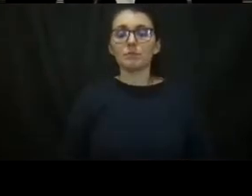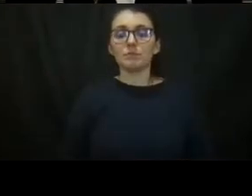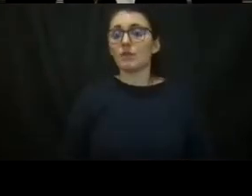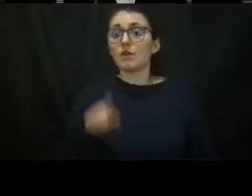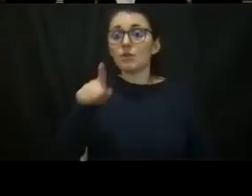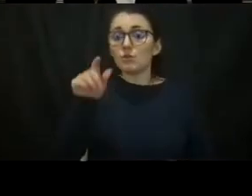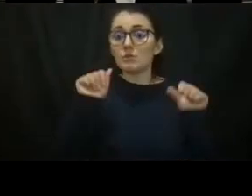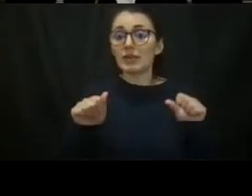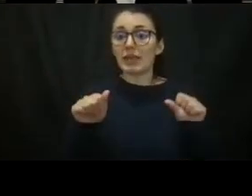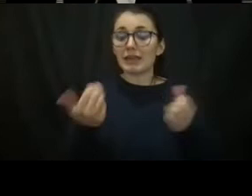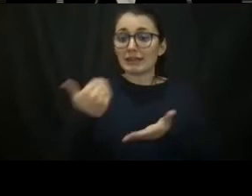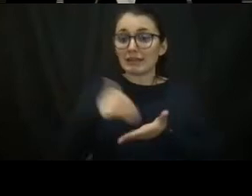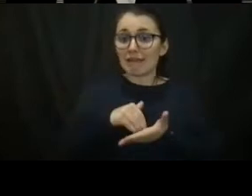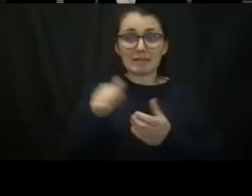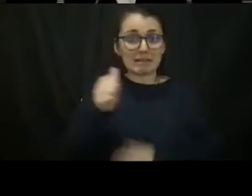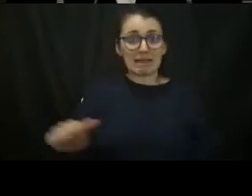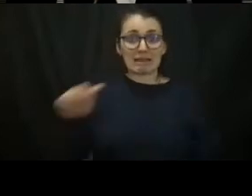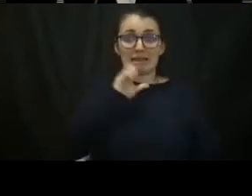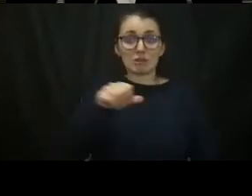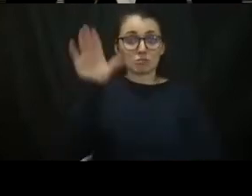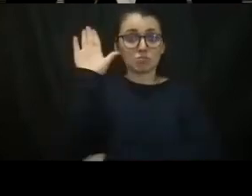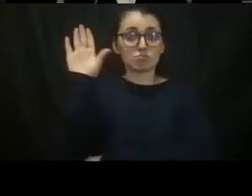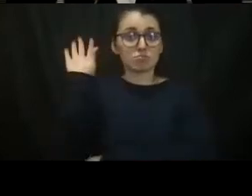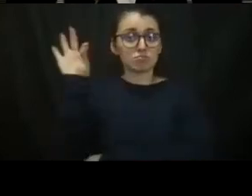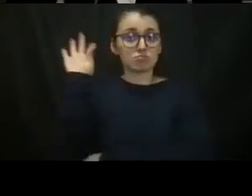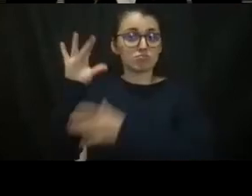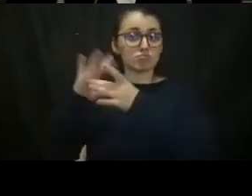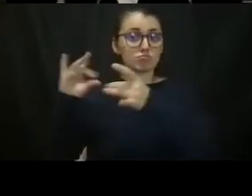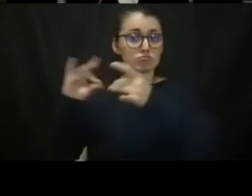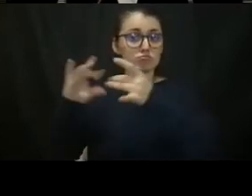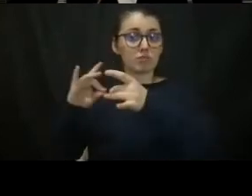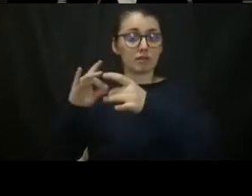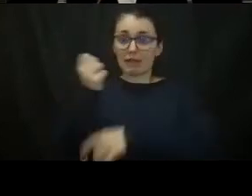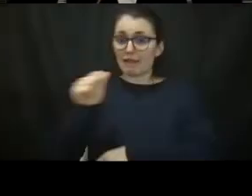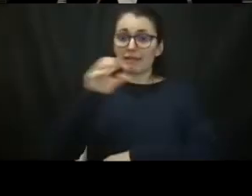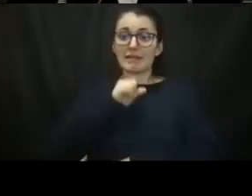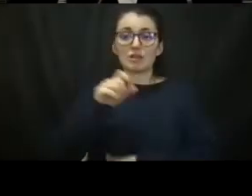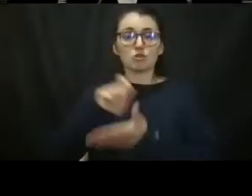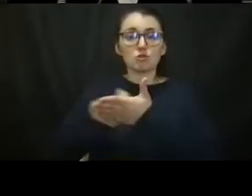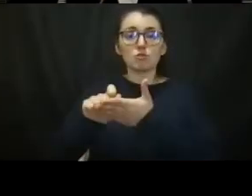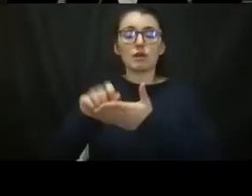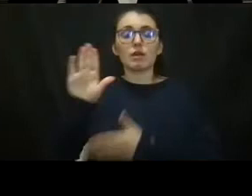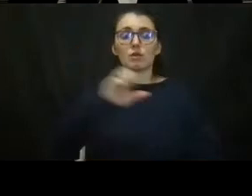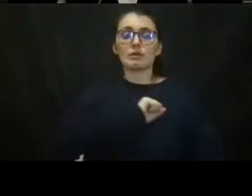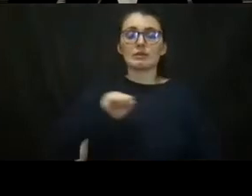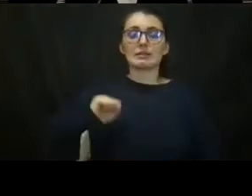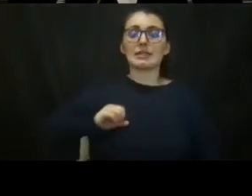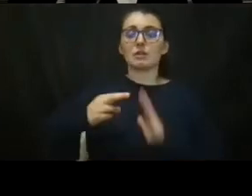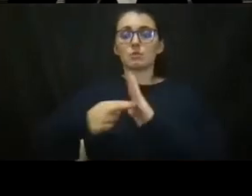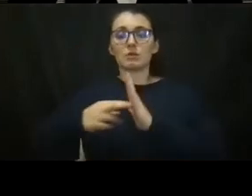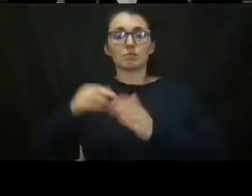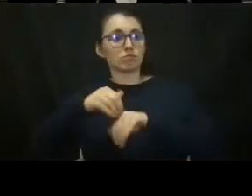any age and testify. You can also be any age to write your senator or your representative with an